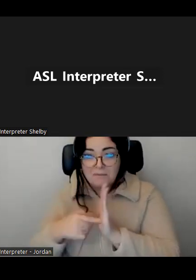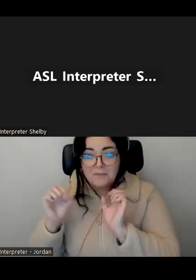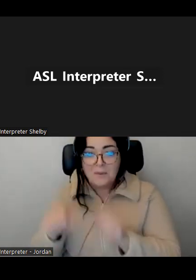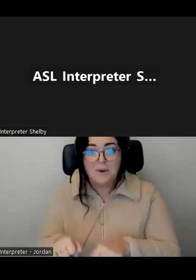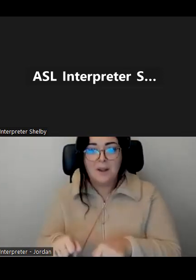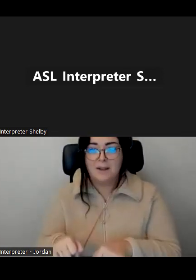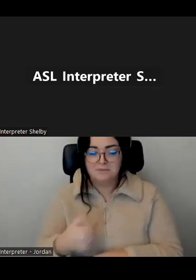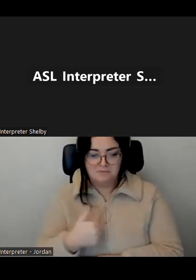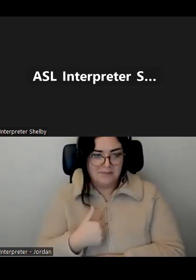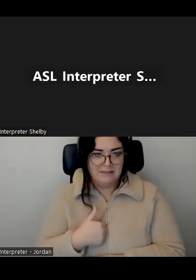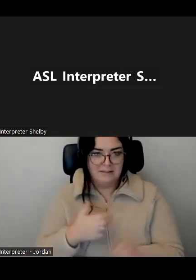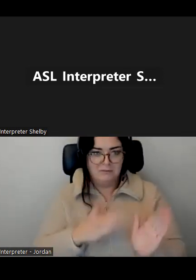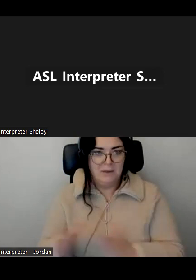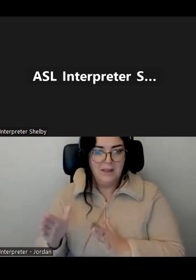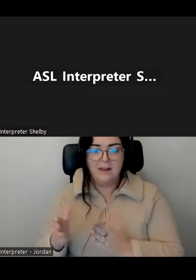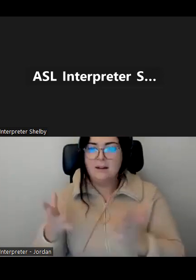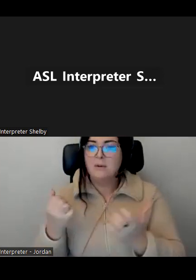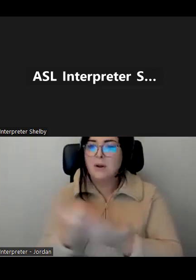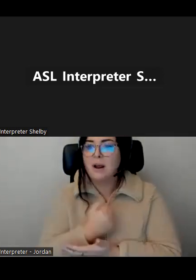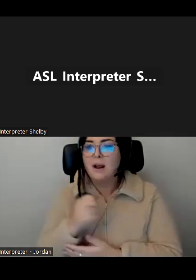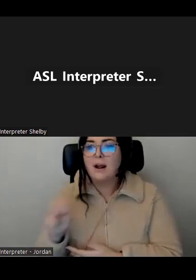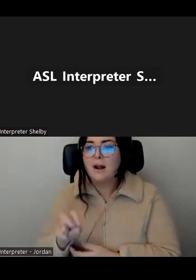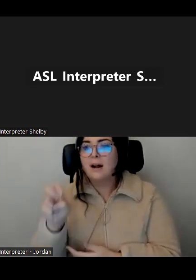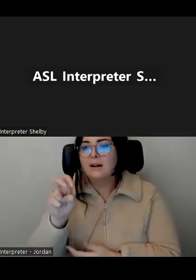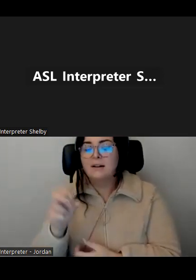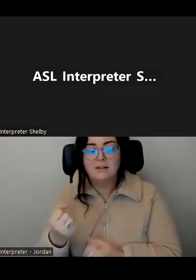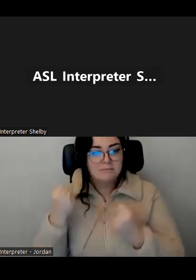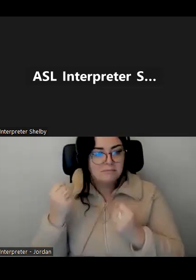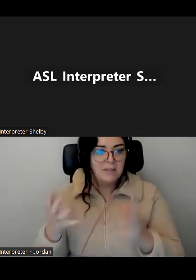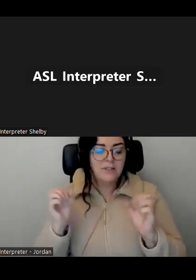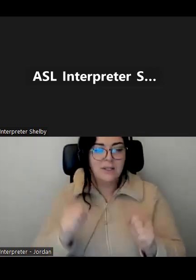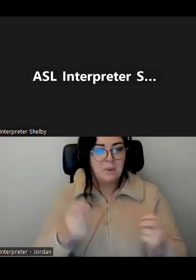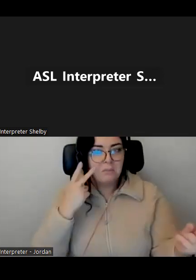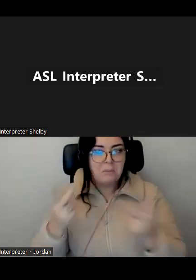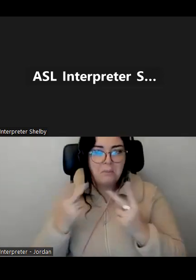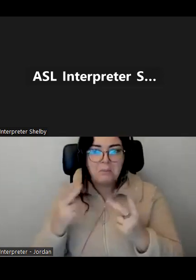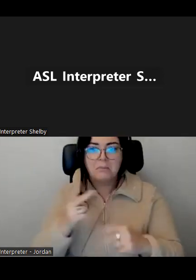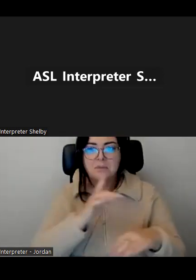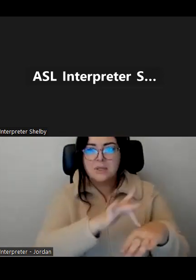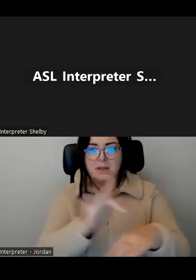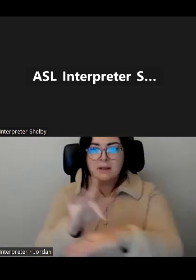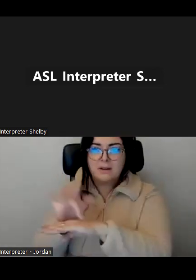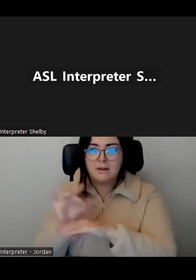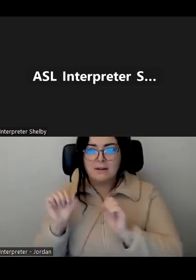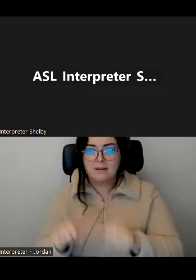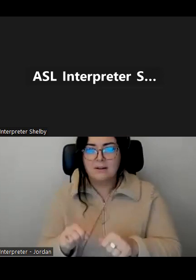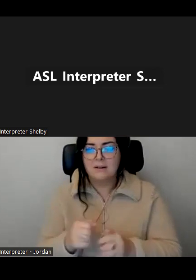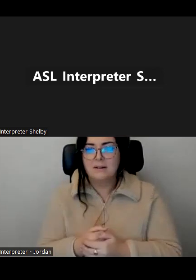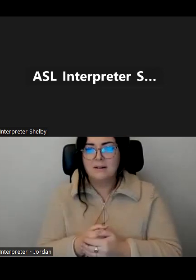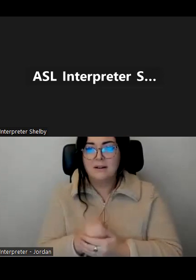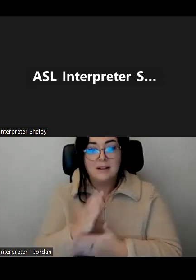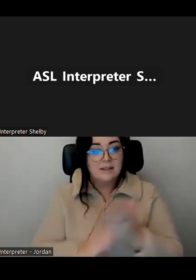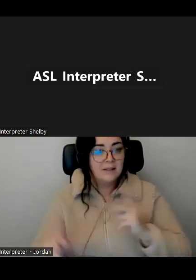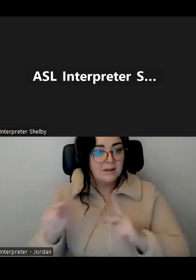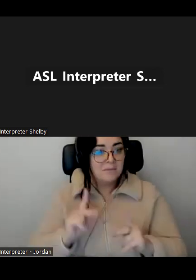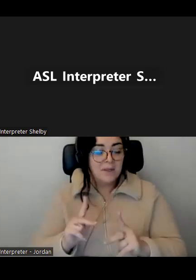I want to travel as much as I can. And, for some people that is a big